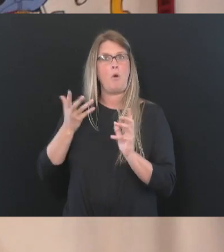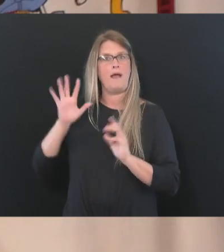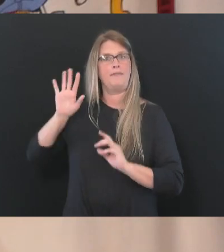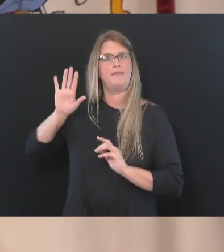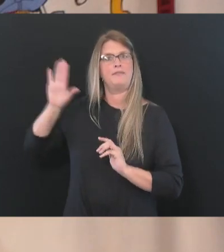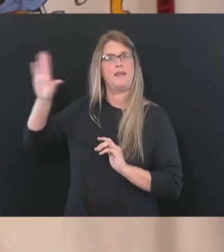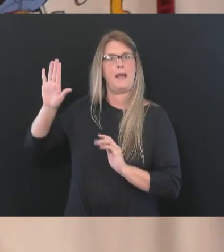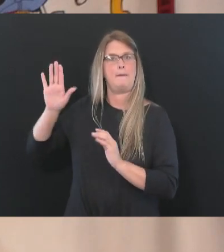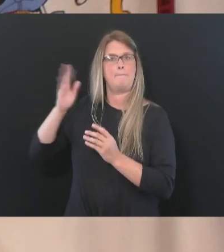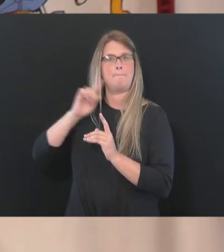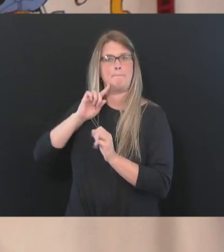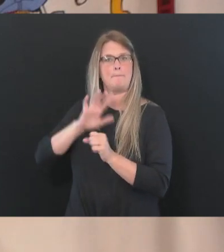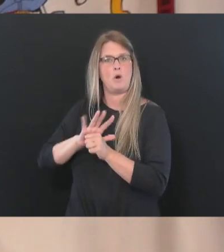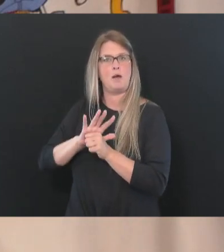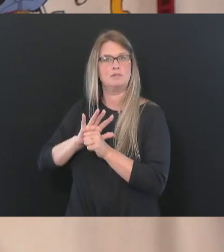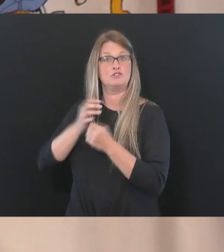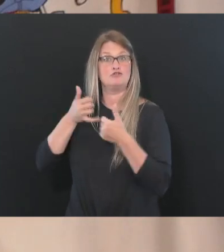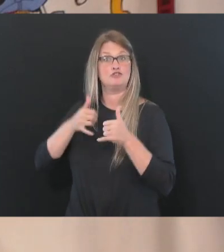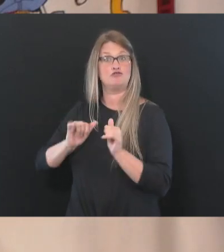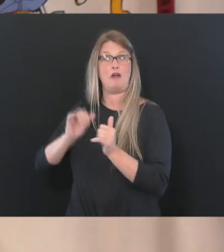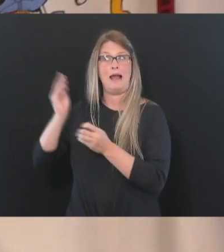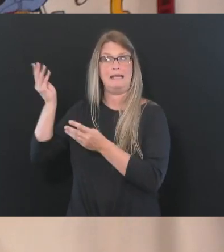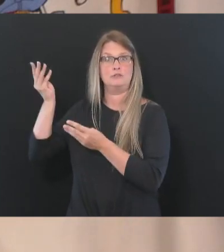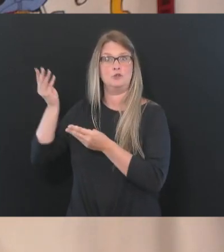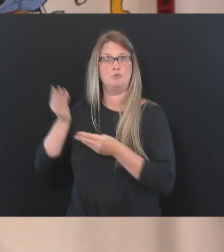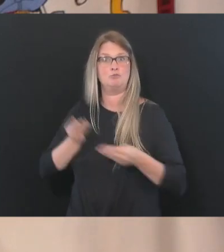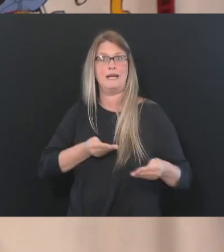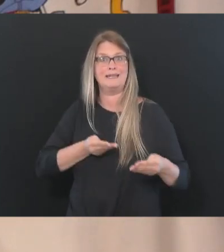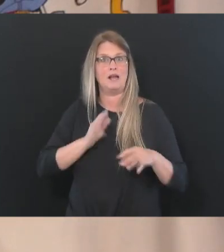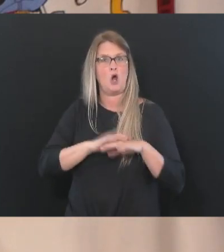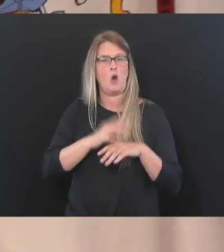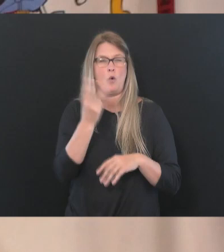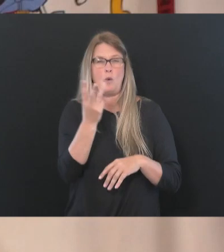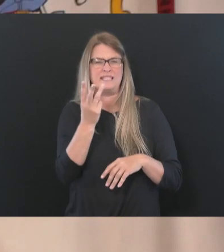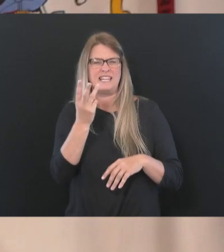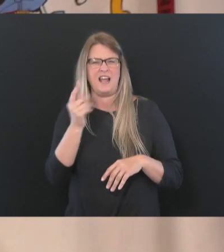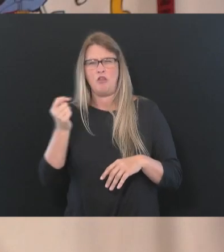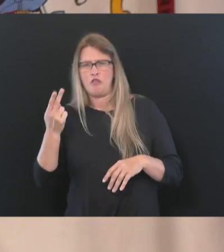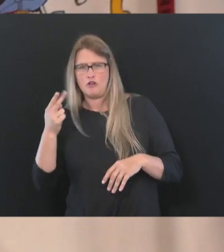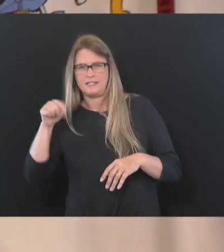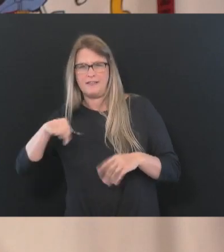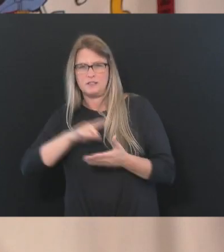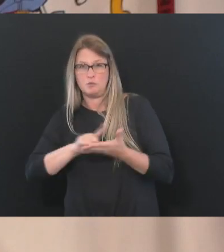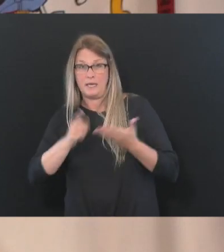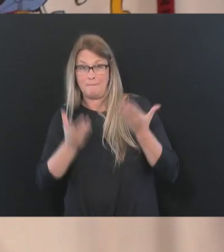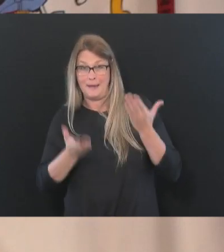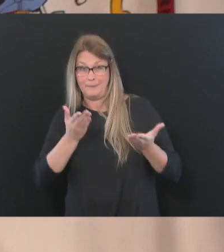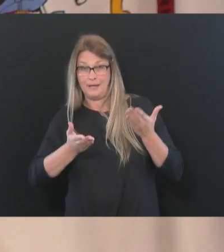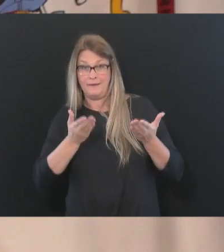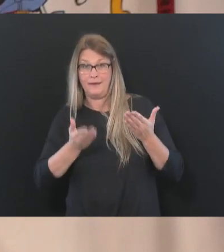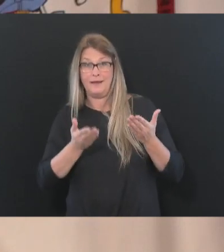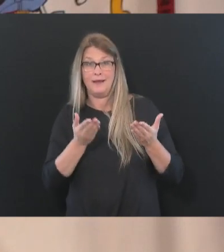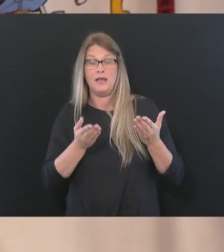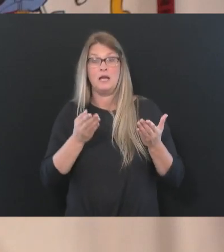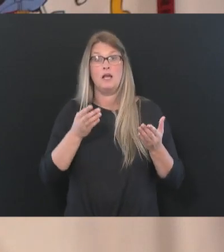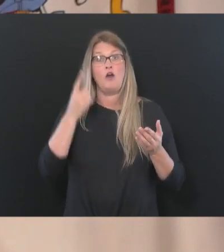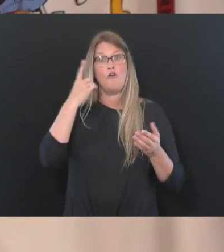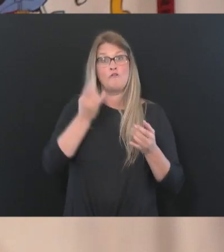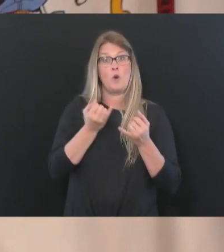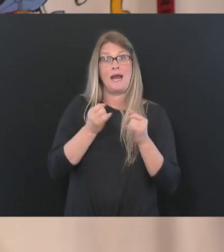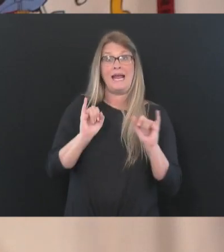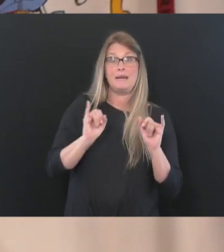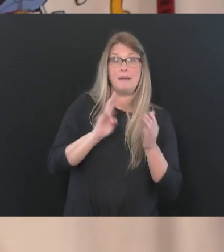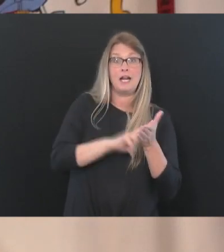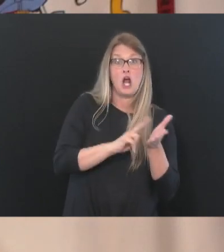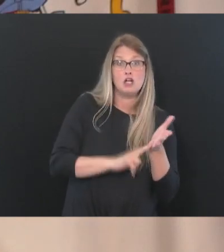they're trying to roll that out on Wednesday or Thursday of this week. You know, in regard to the independent